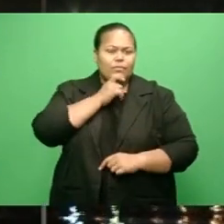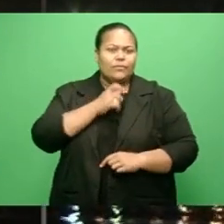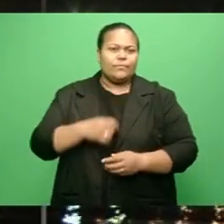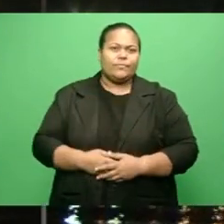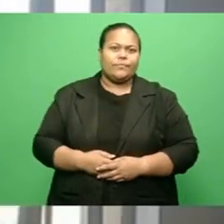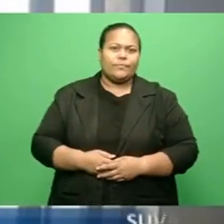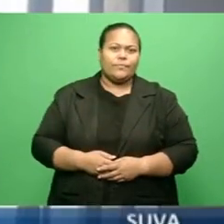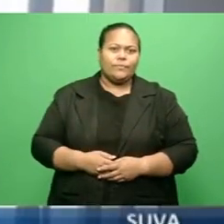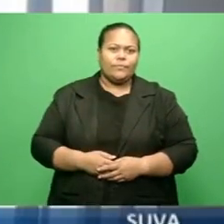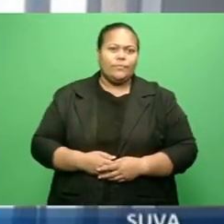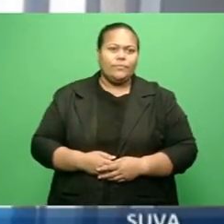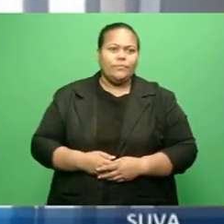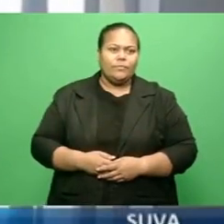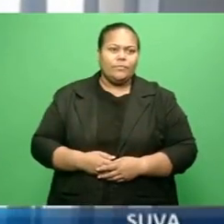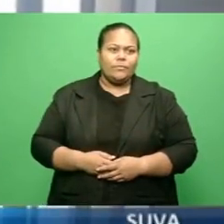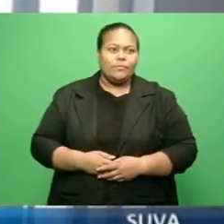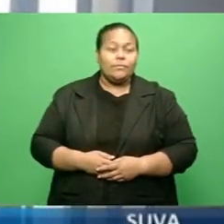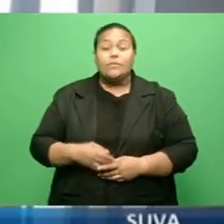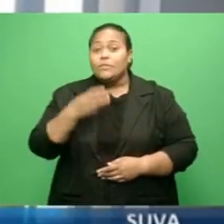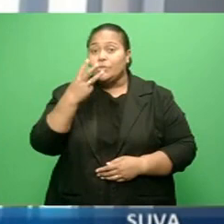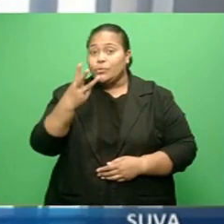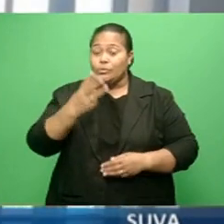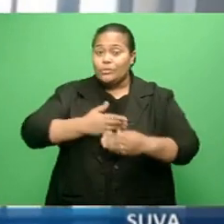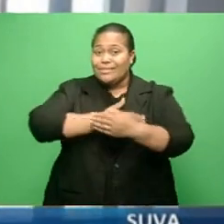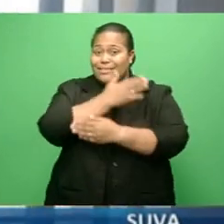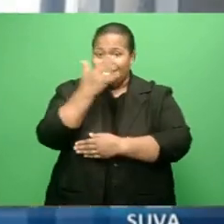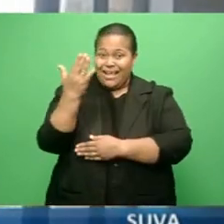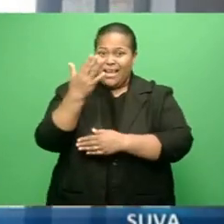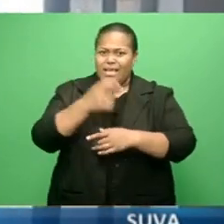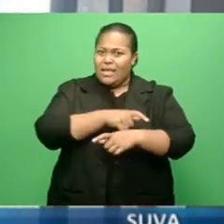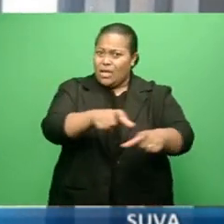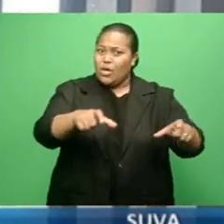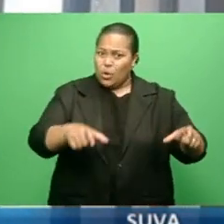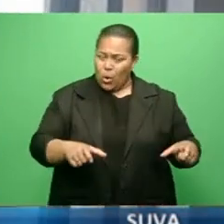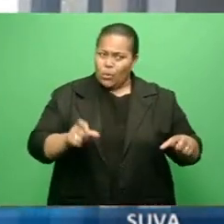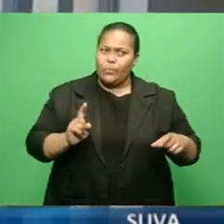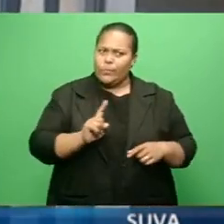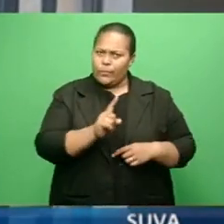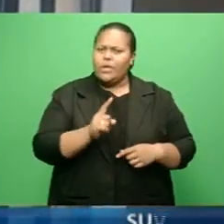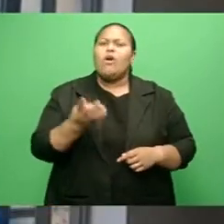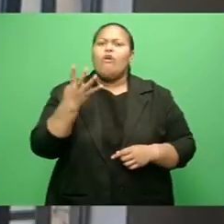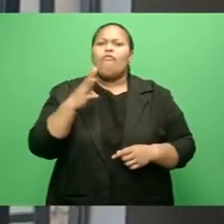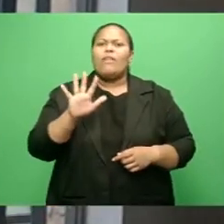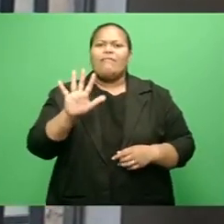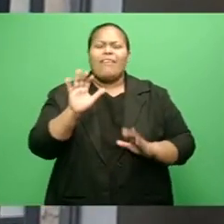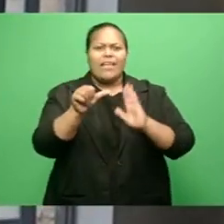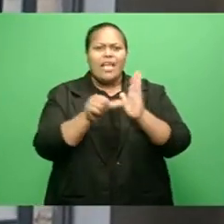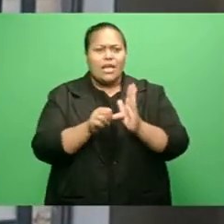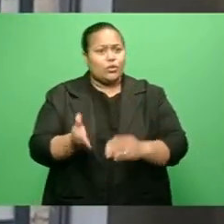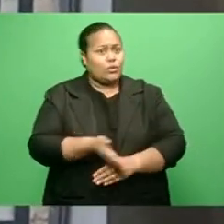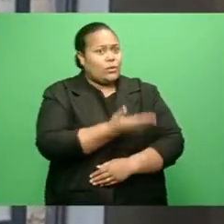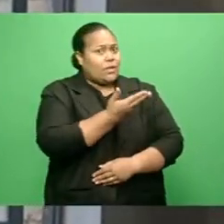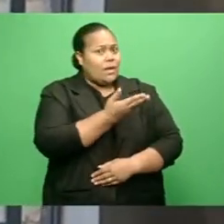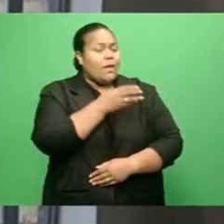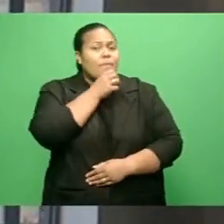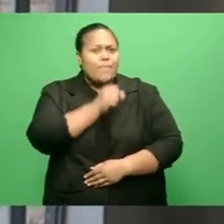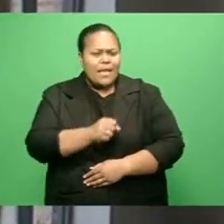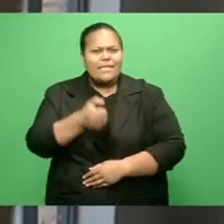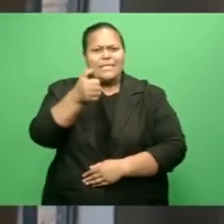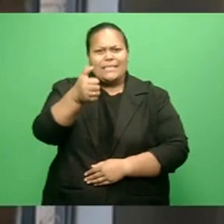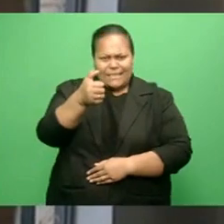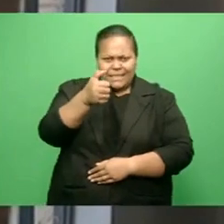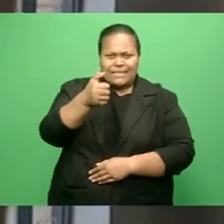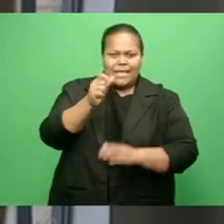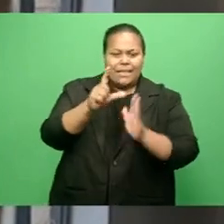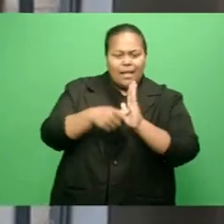reports. During a 3-day trial, this 45-year-old man was convicted of 6 counts of rape and 2 counts of